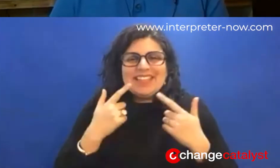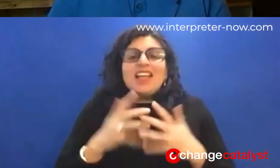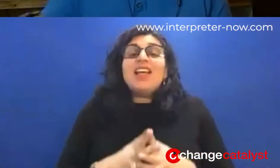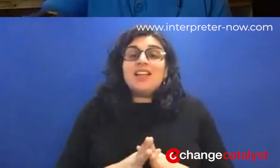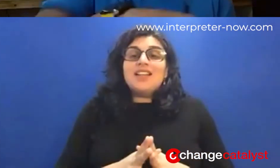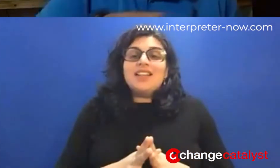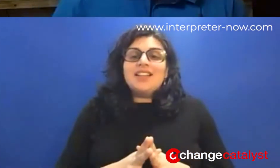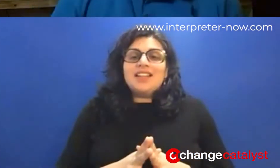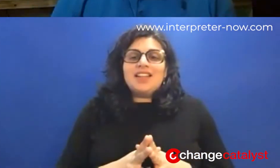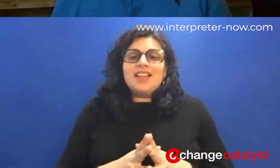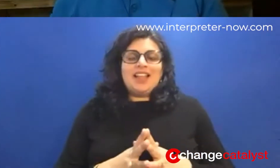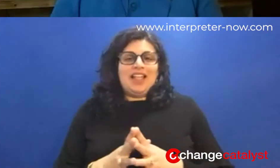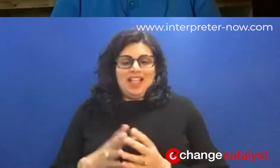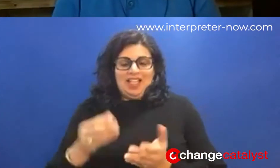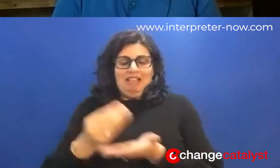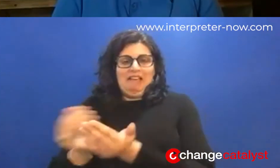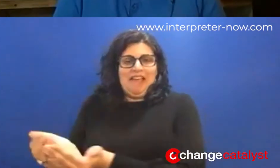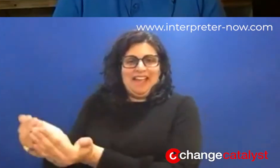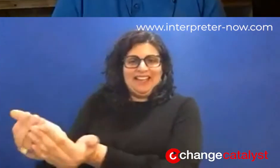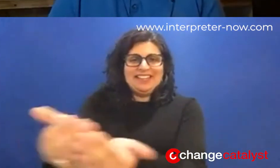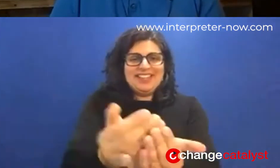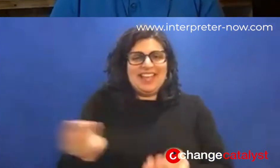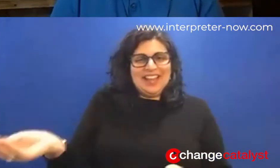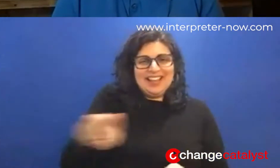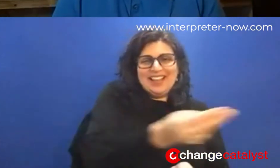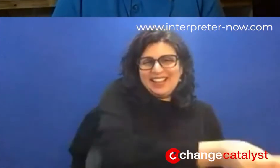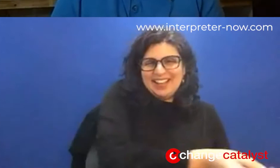The collection plate will be coming around.